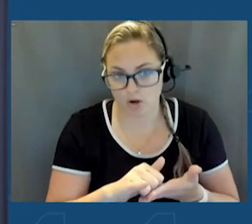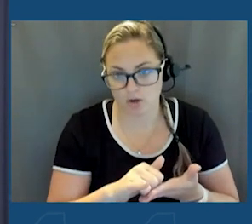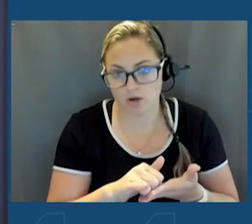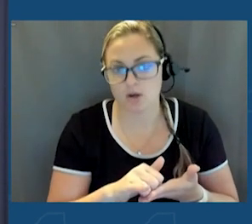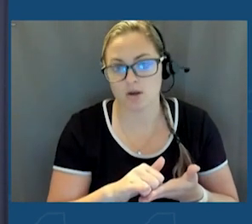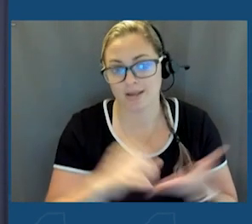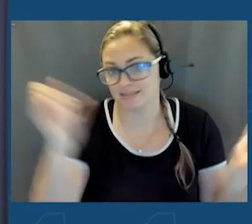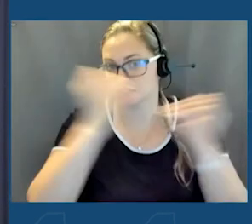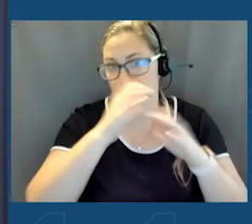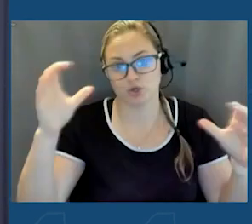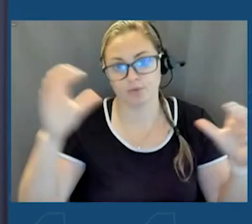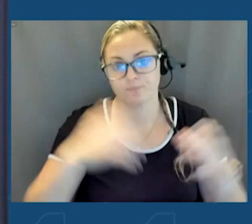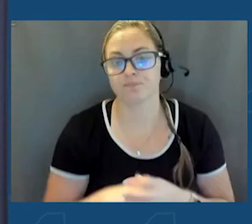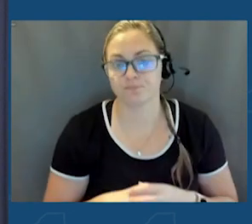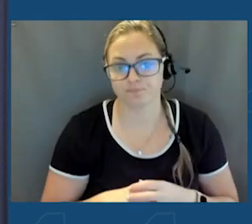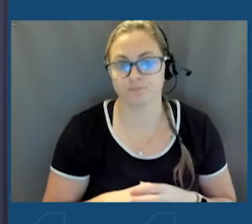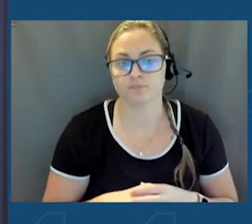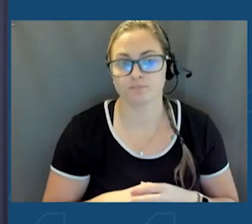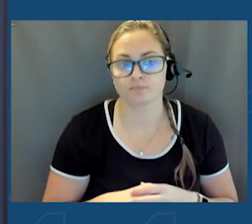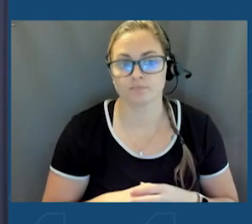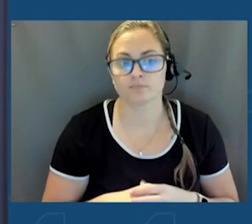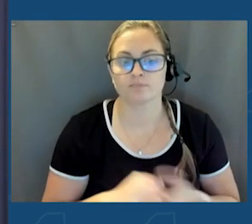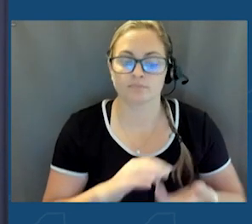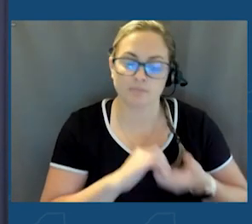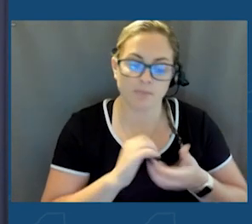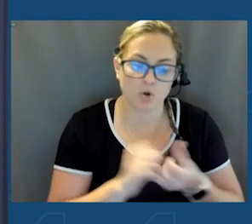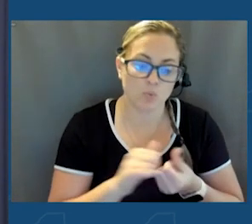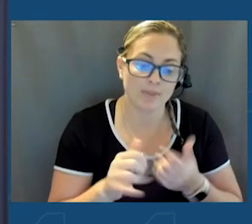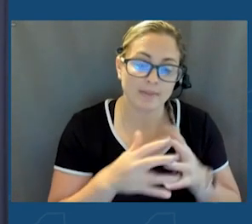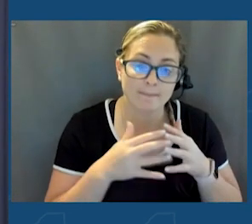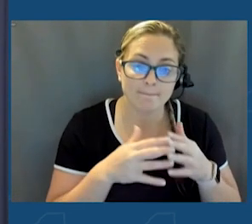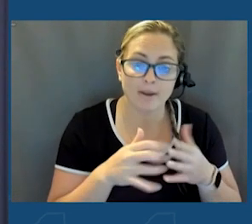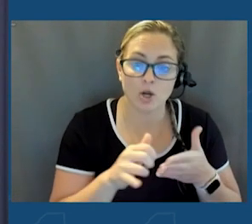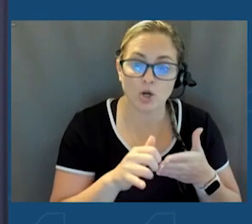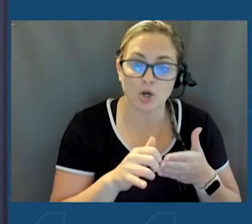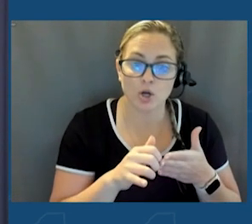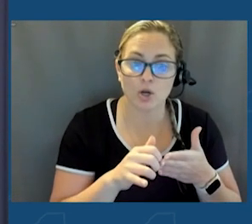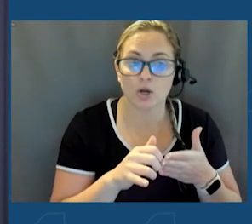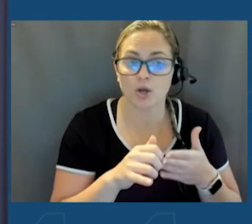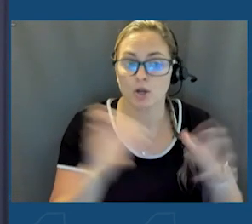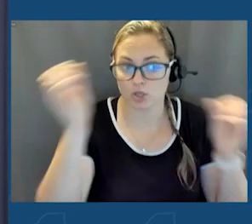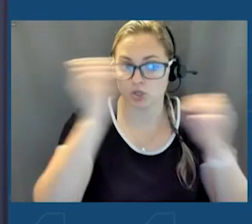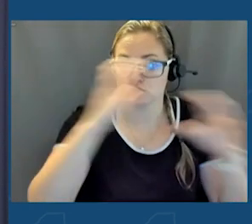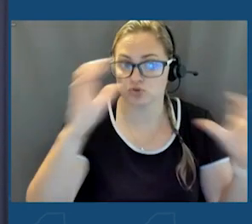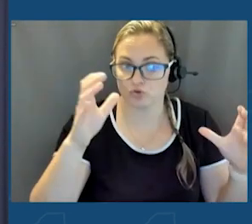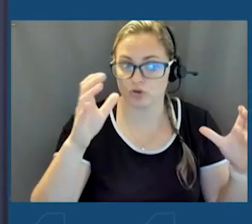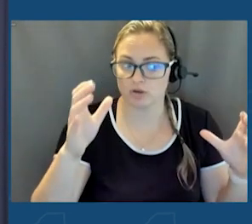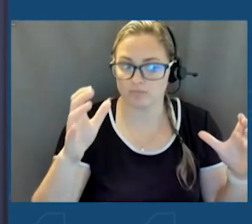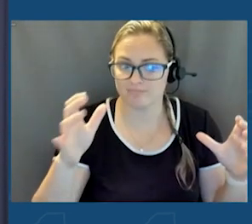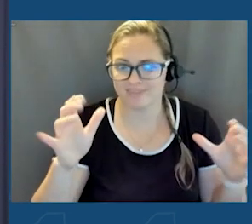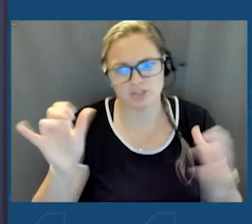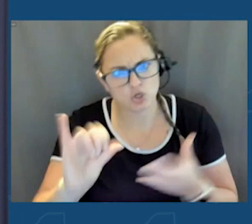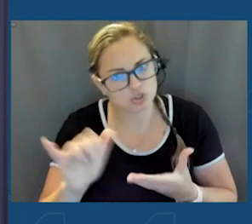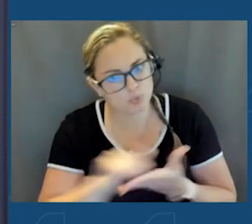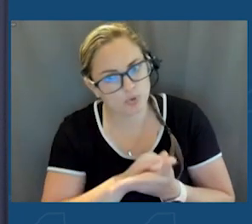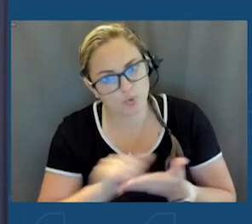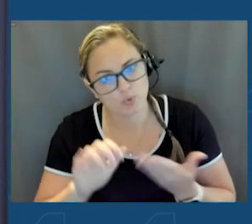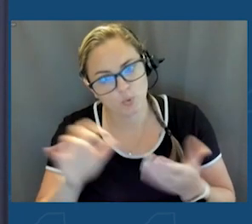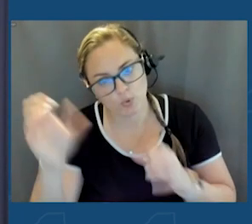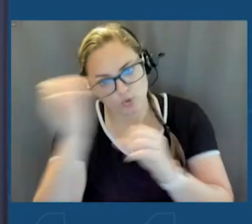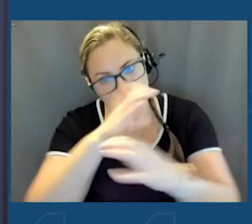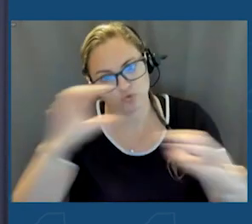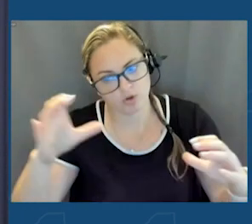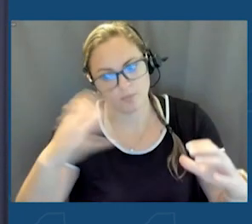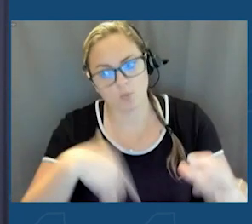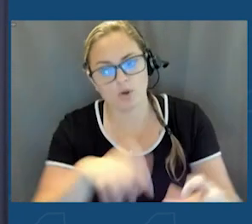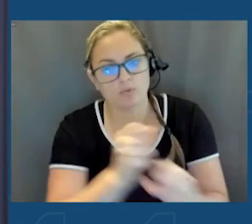dream. As we partner with the American dream, as the governor stated, there is a New York dream. And today we are